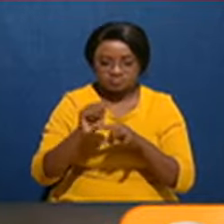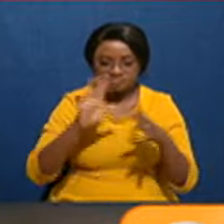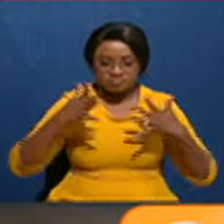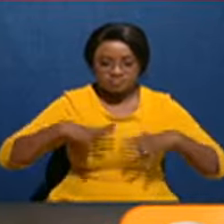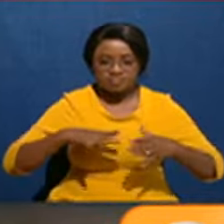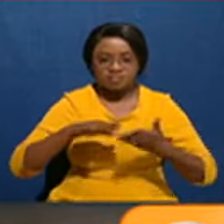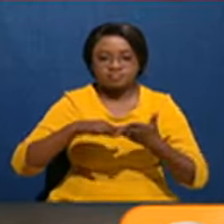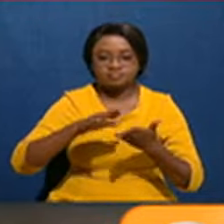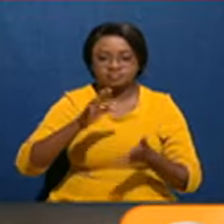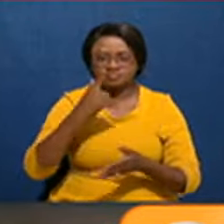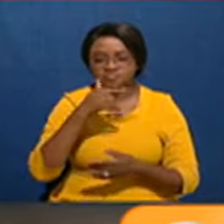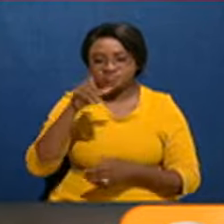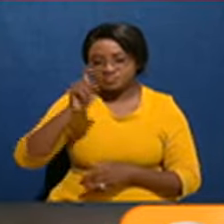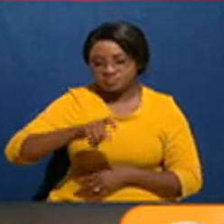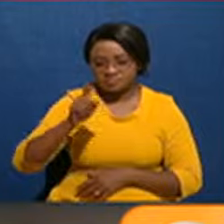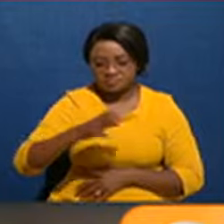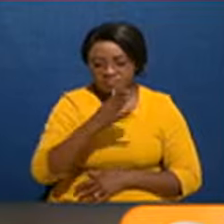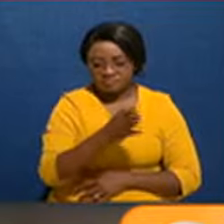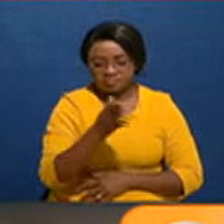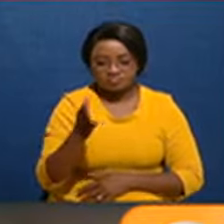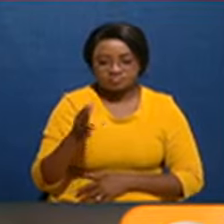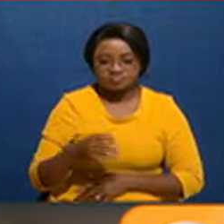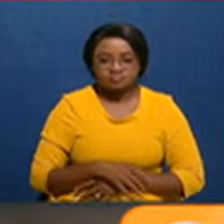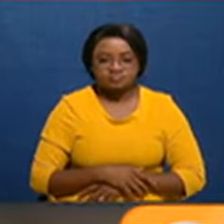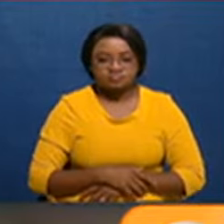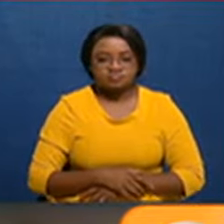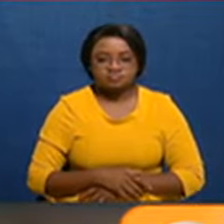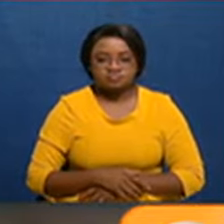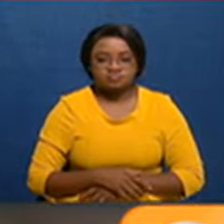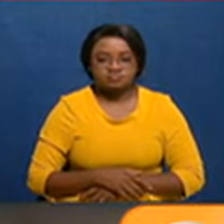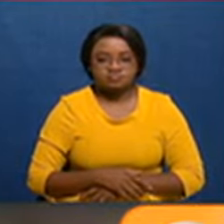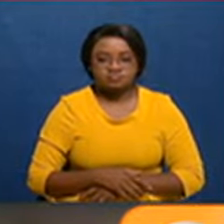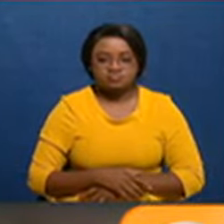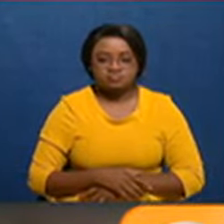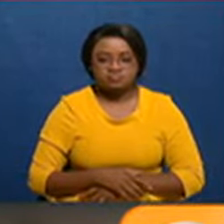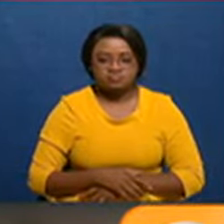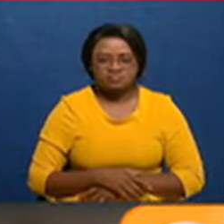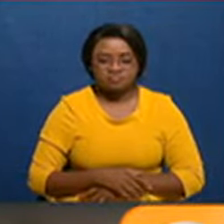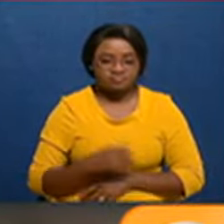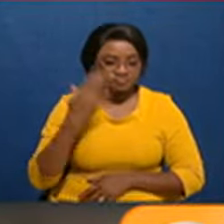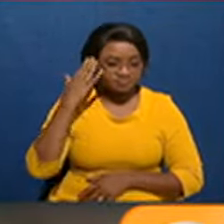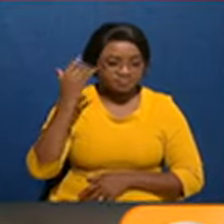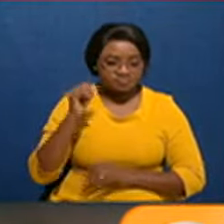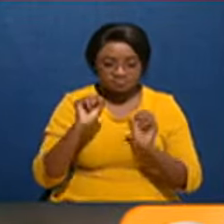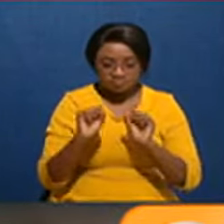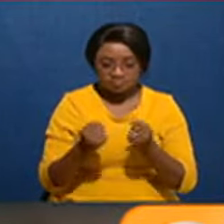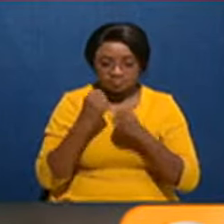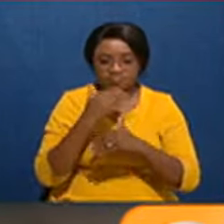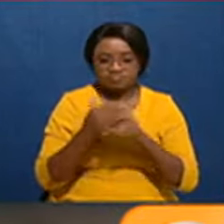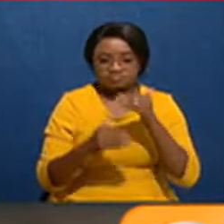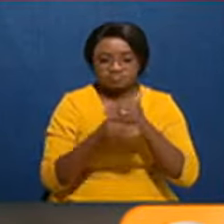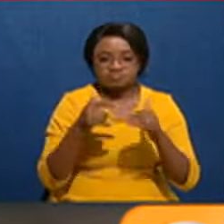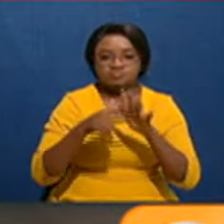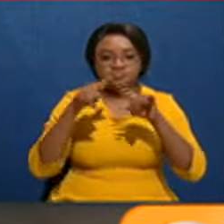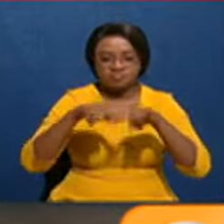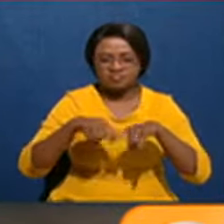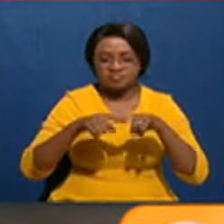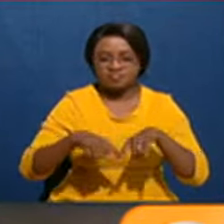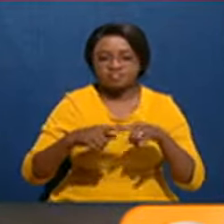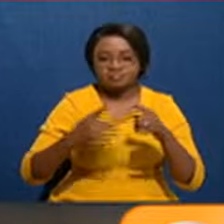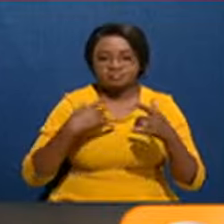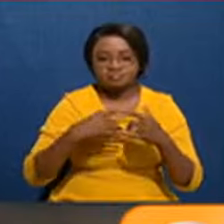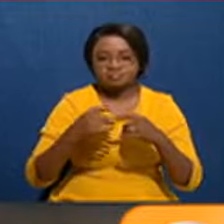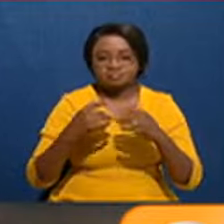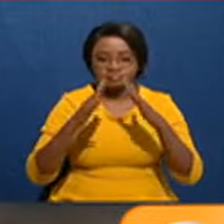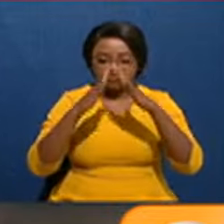who are required in that space. Because safe and sound buildings rely on a triangle. Yeah. We have the